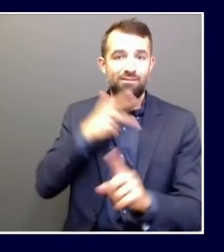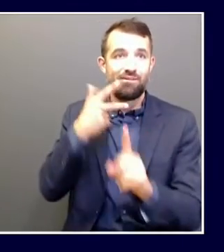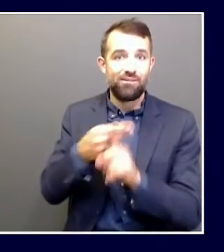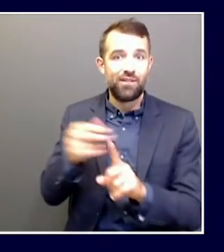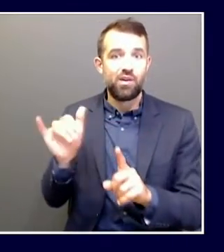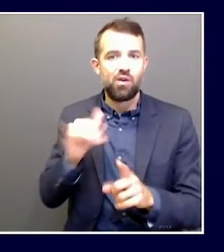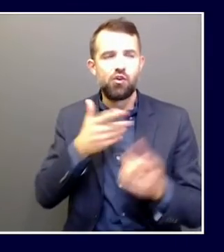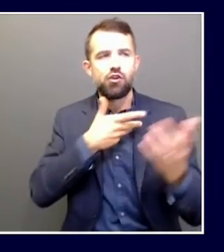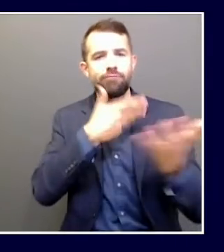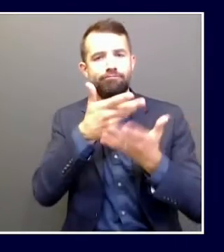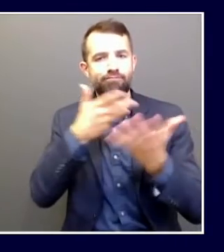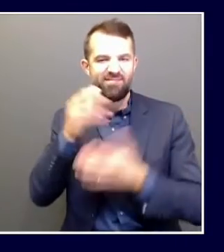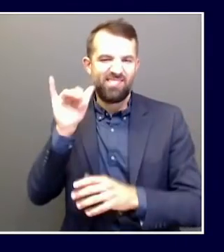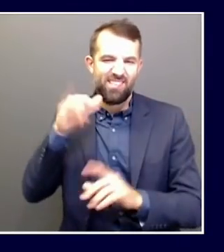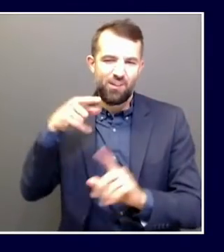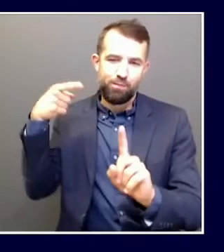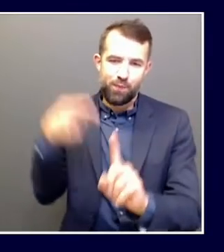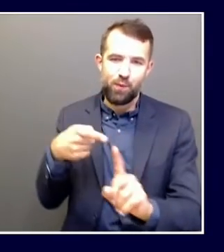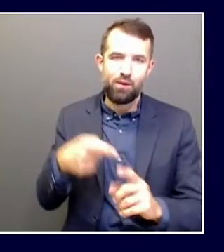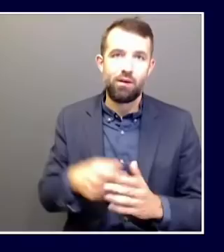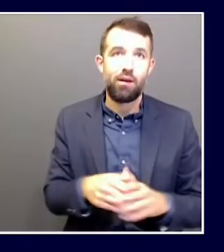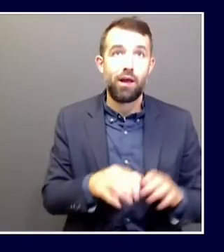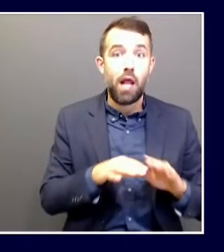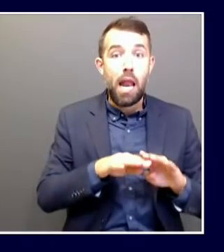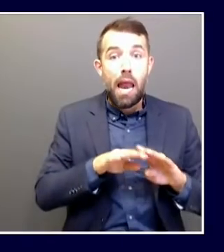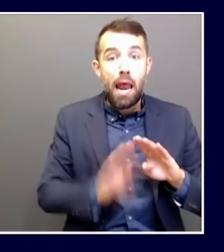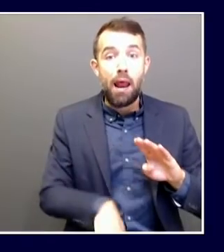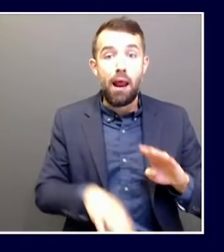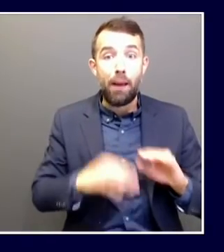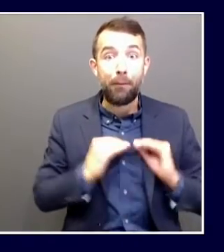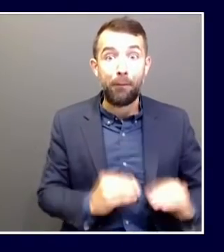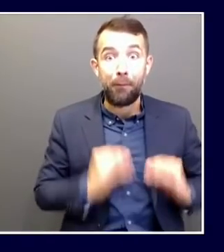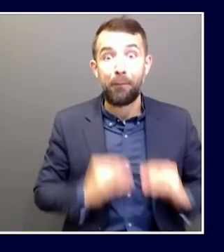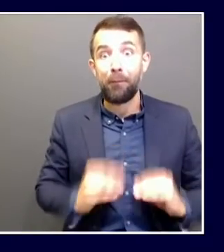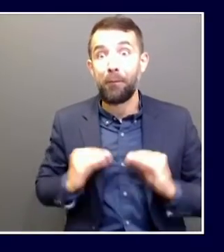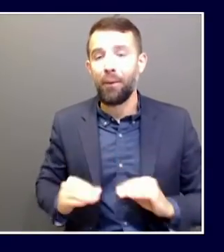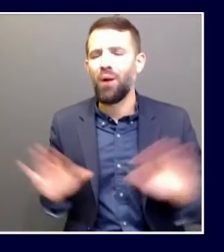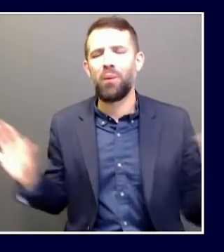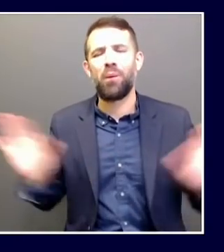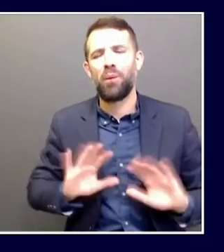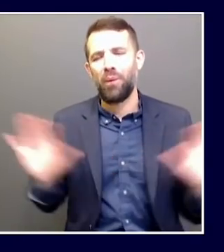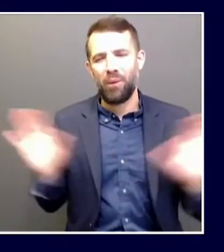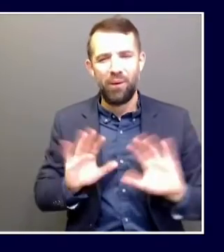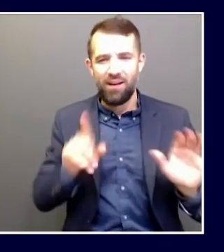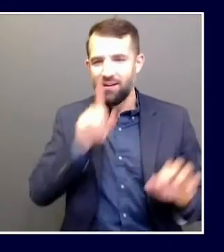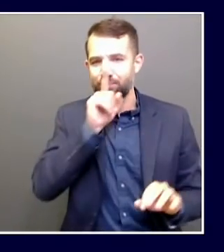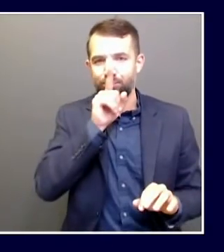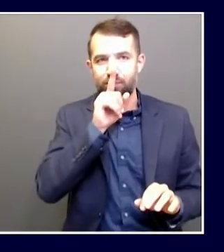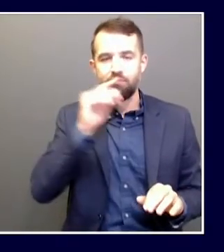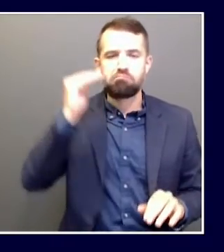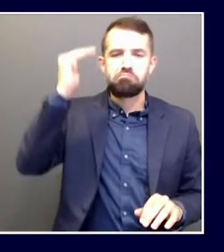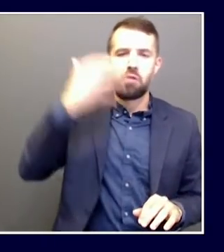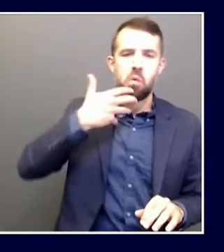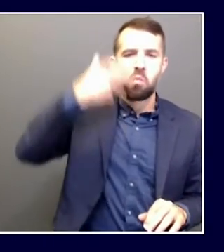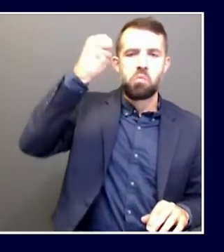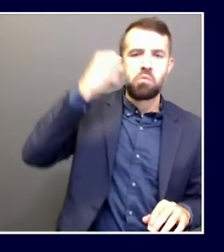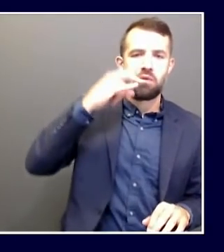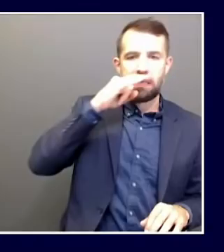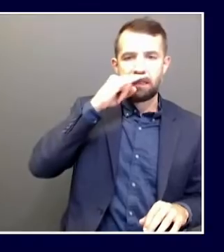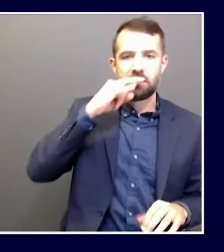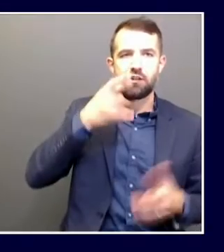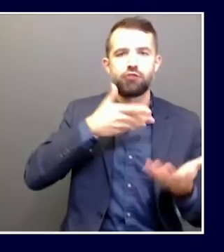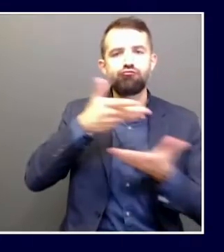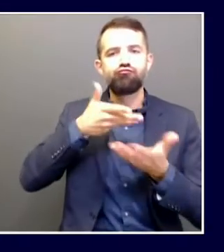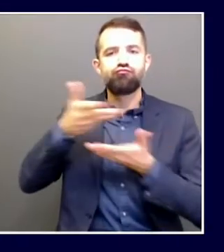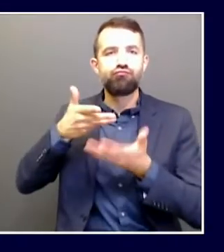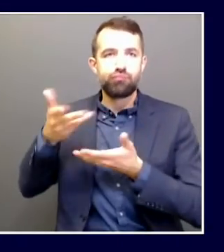U.S. CDC, as well as conversations and with other counterparts, based on the experience, the positive experience that